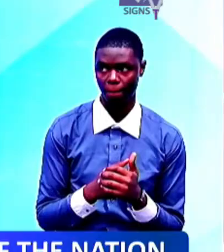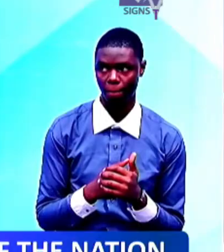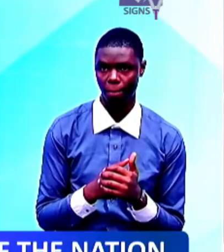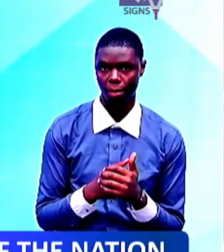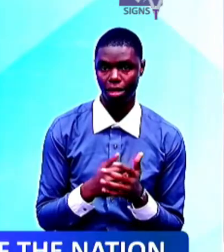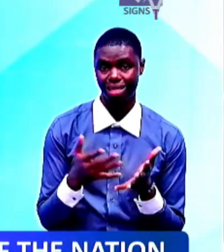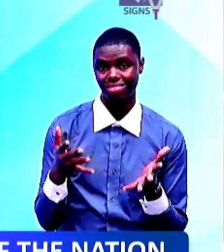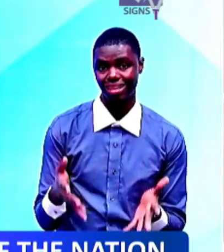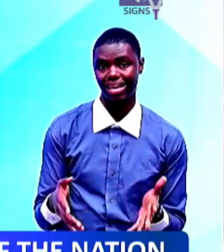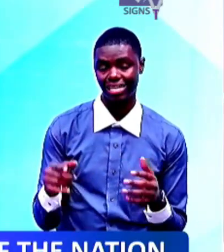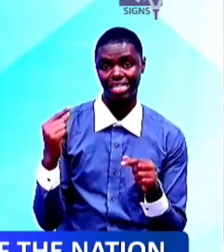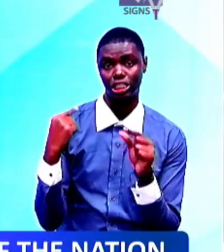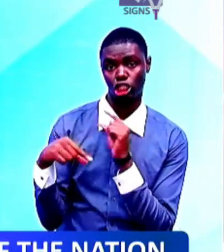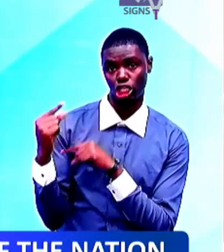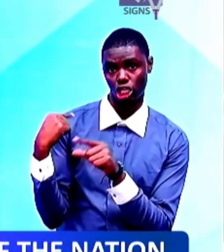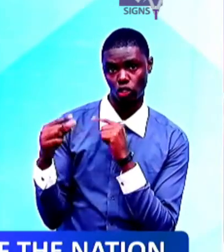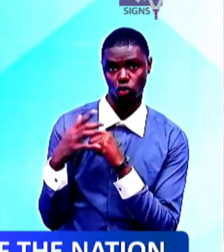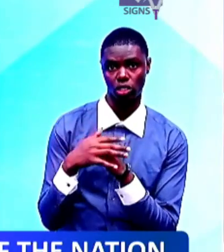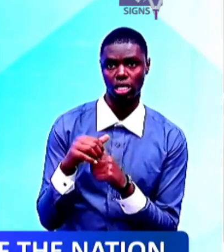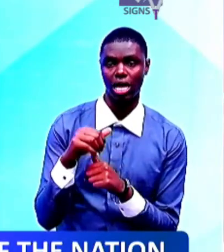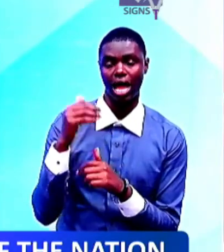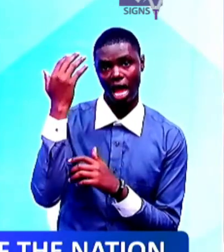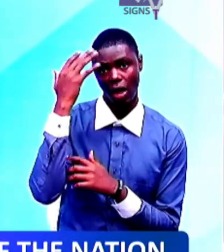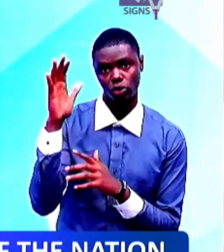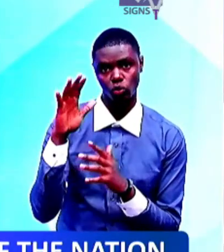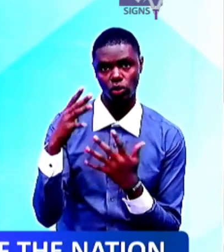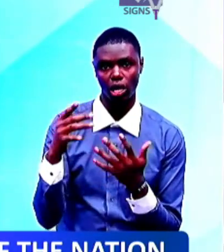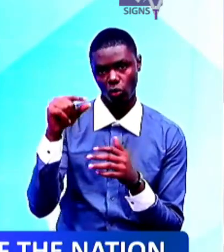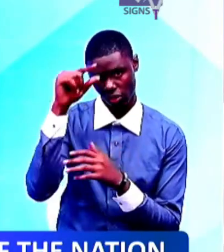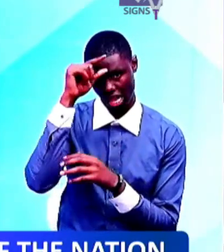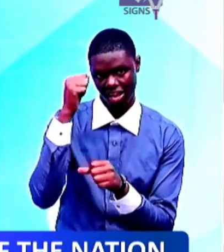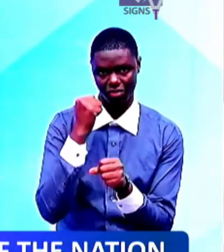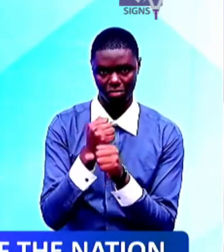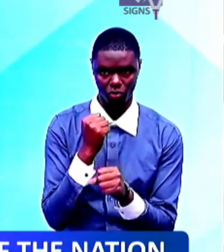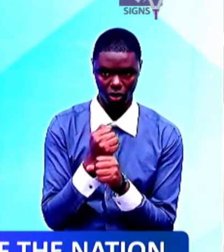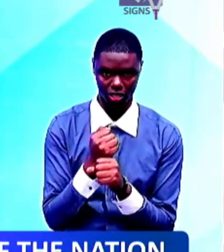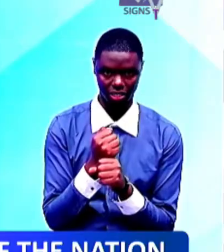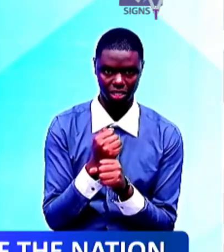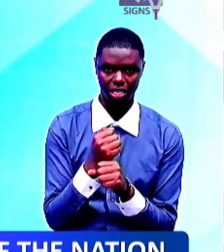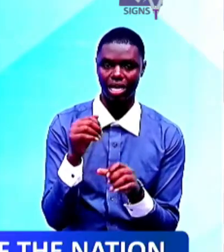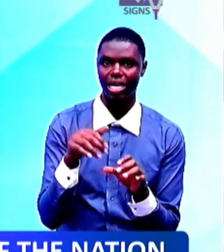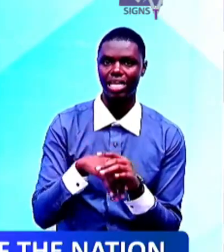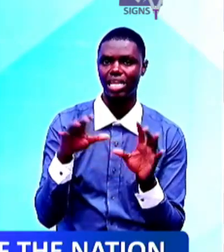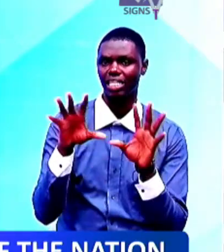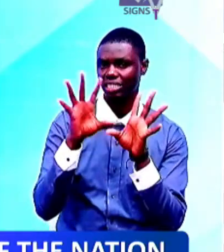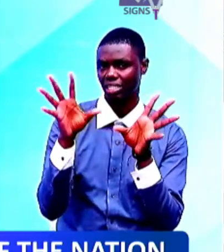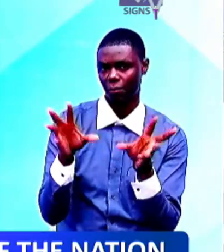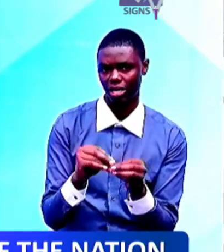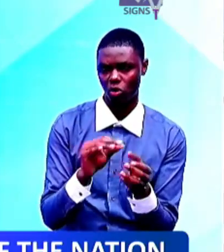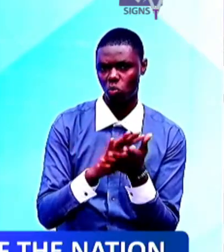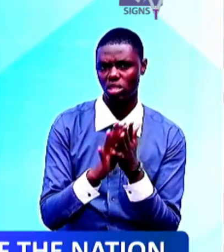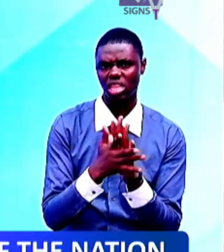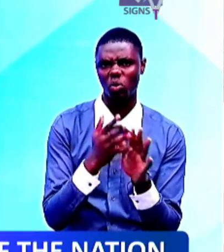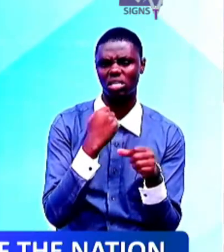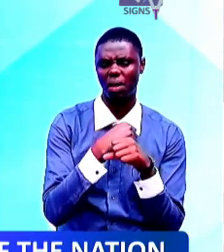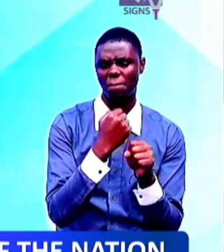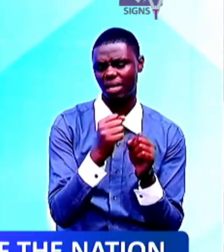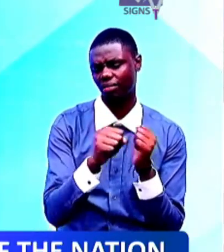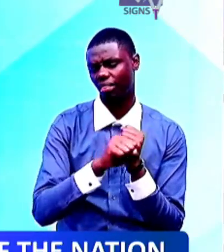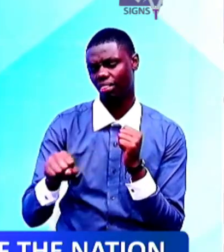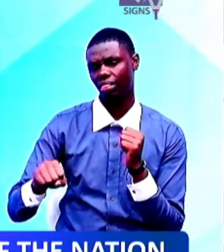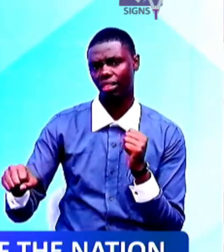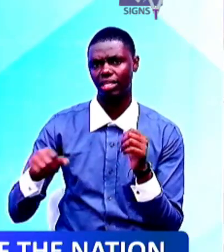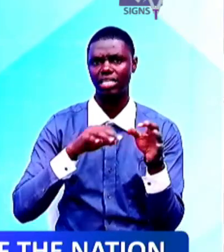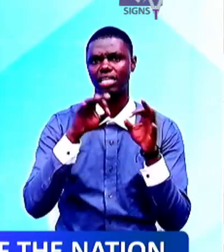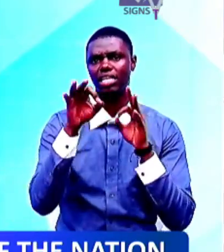this current generation, we do not know how government works. In a snapshot, without making it too long, paint a